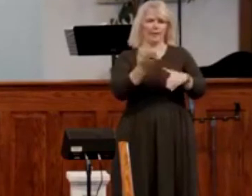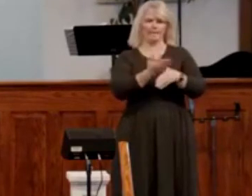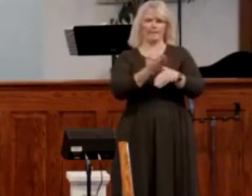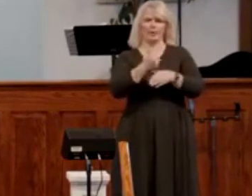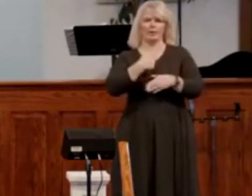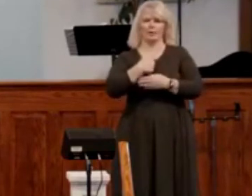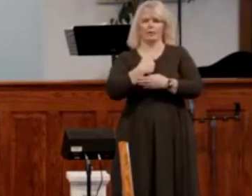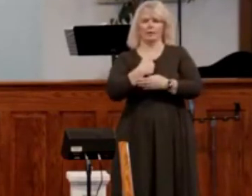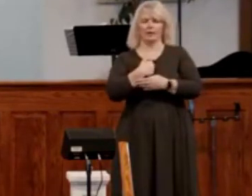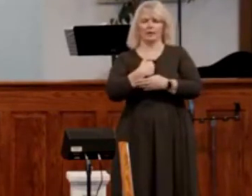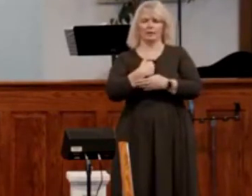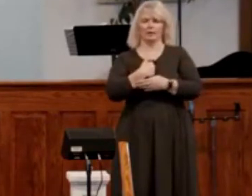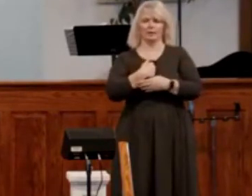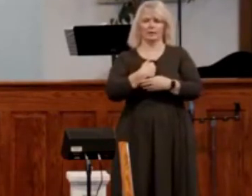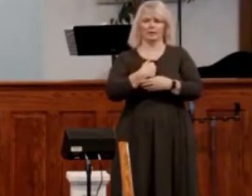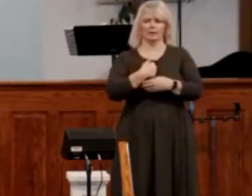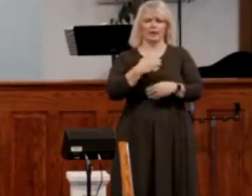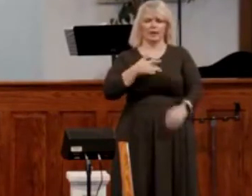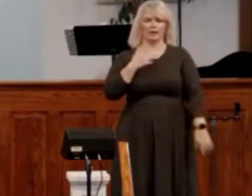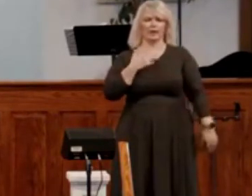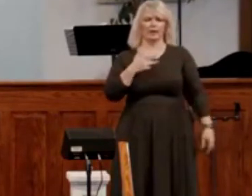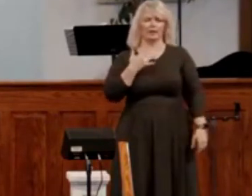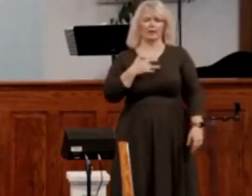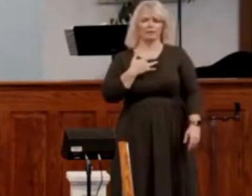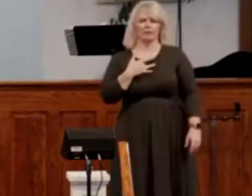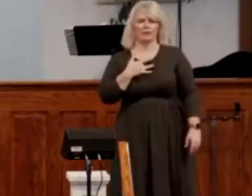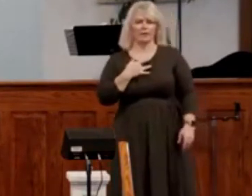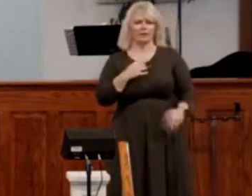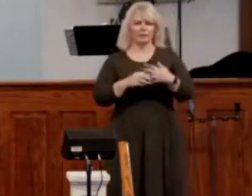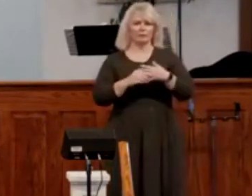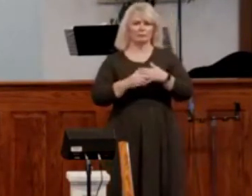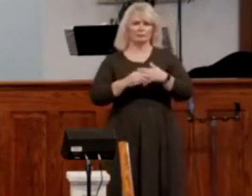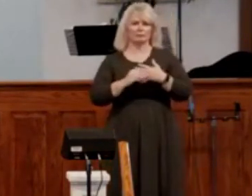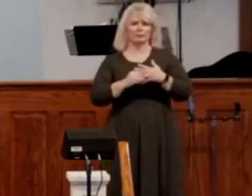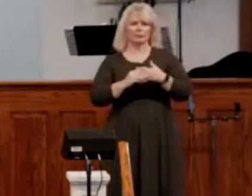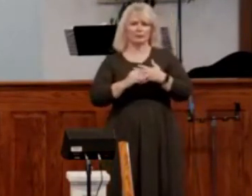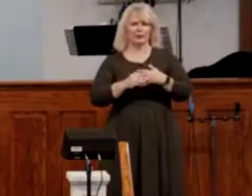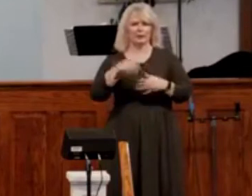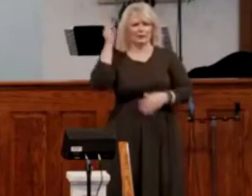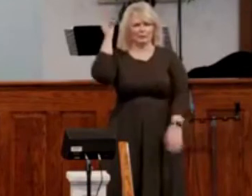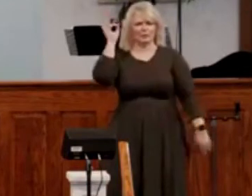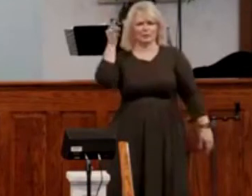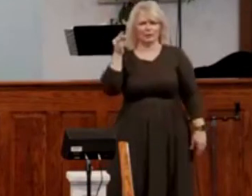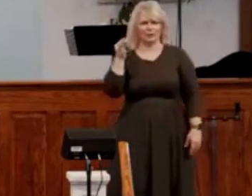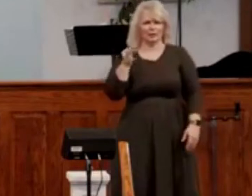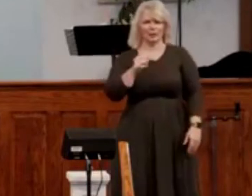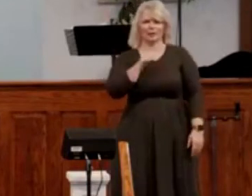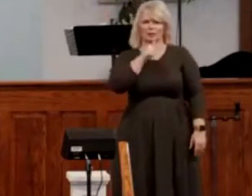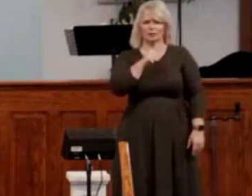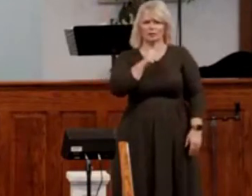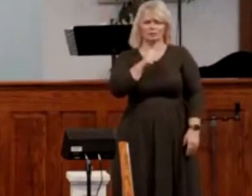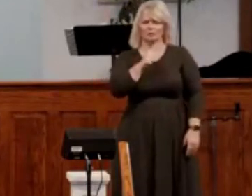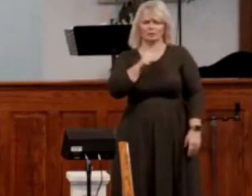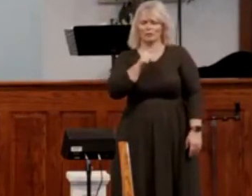no end. I was like, I felt myself playing with my ring finger while I was preaching, which is probably something I shouldn't be doing